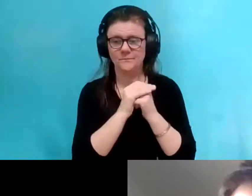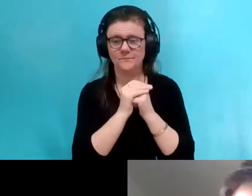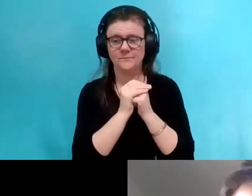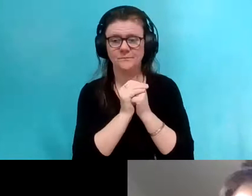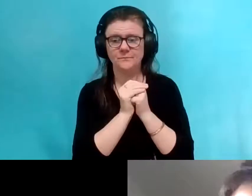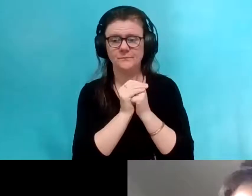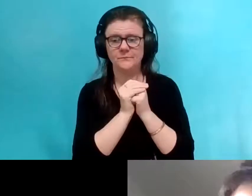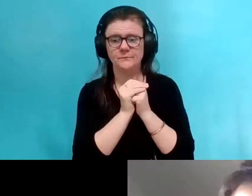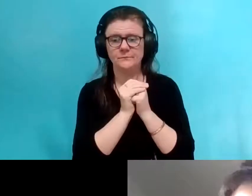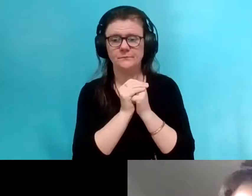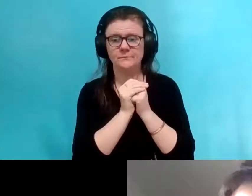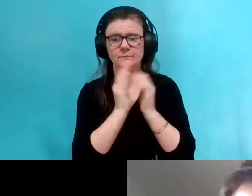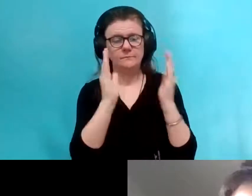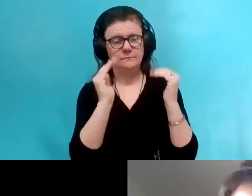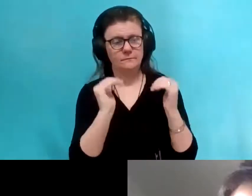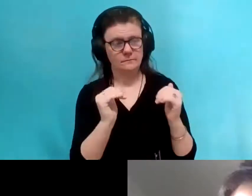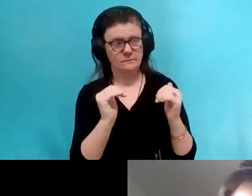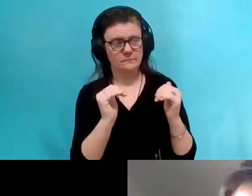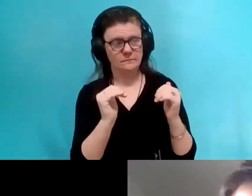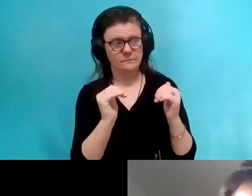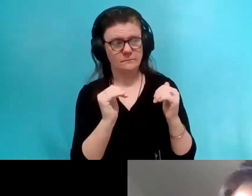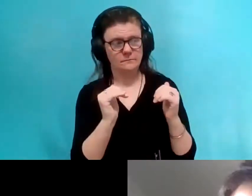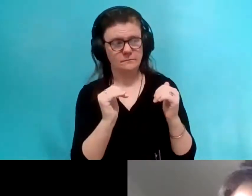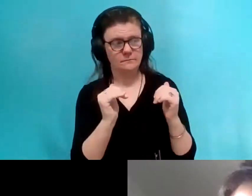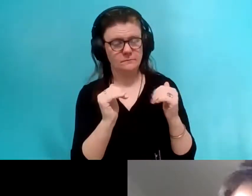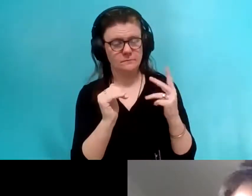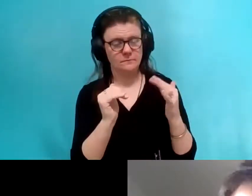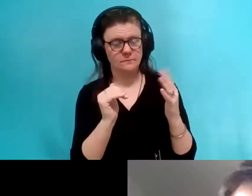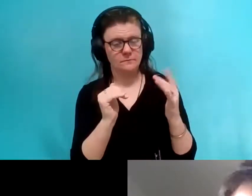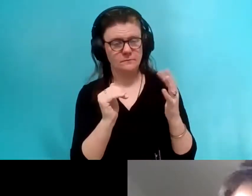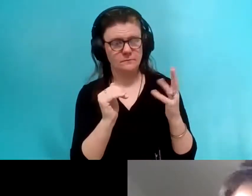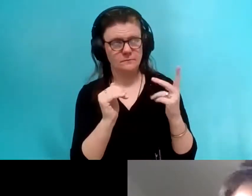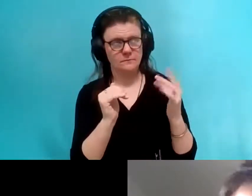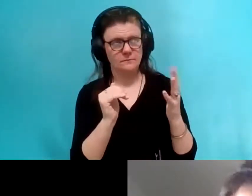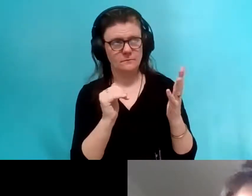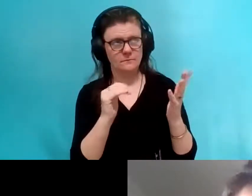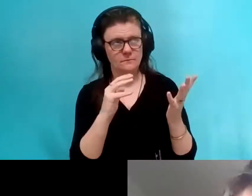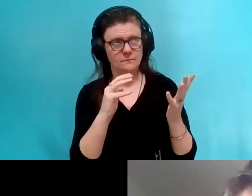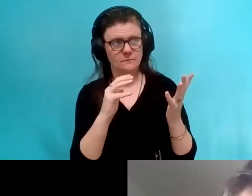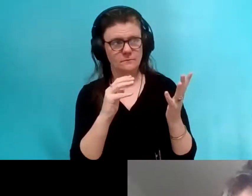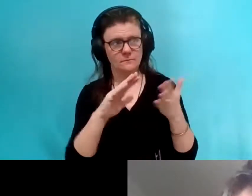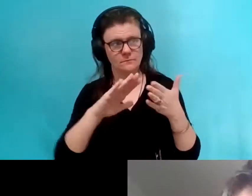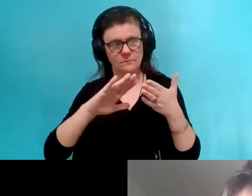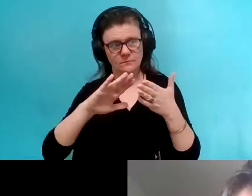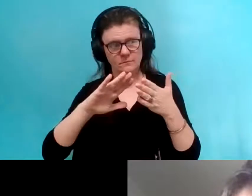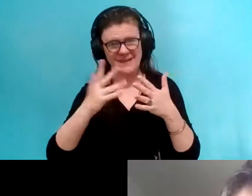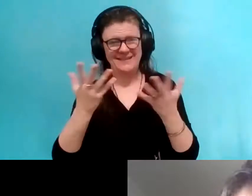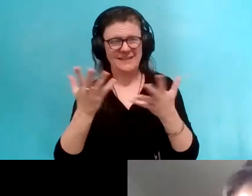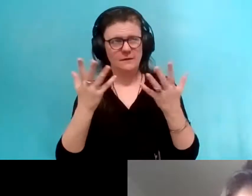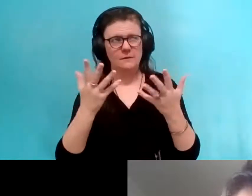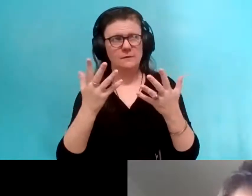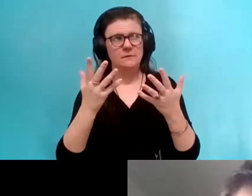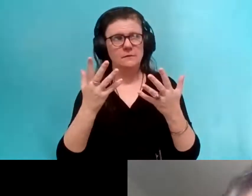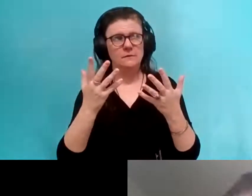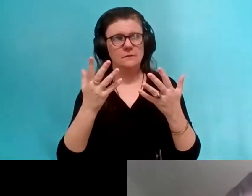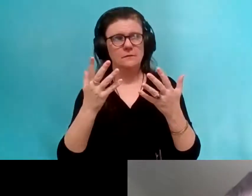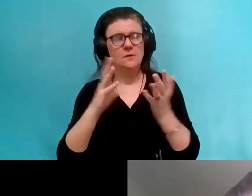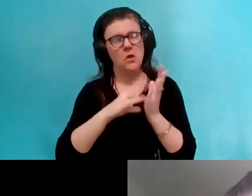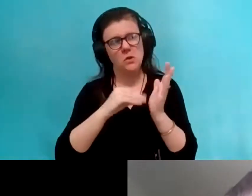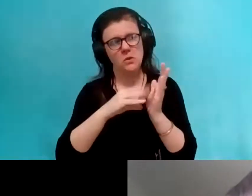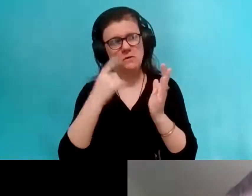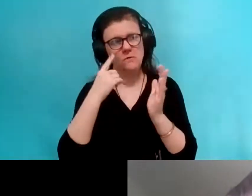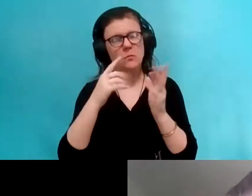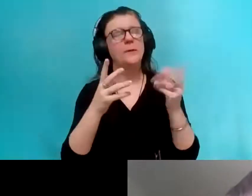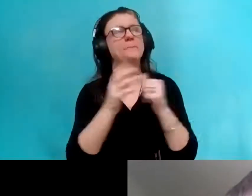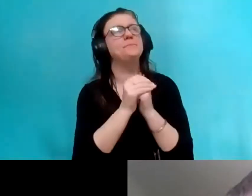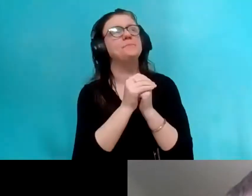reference to learning around community kind of uptake and understanding, so what are possible